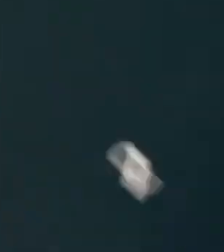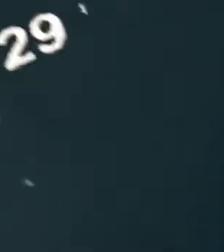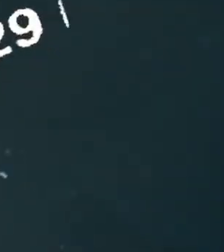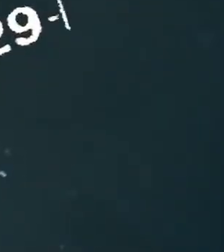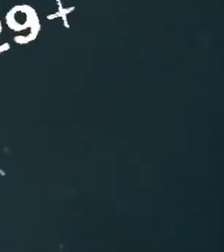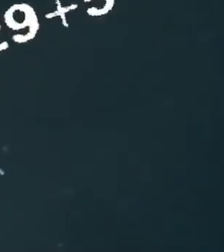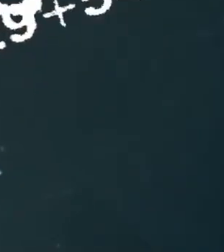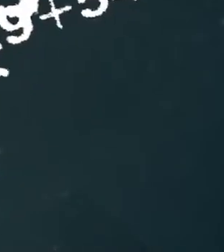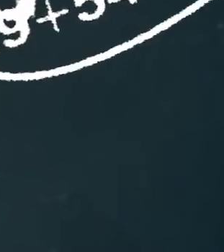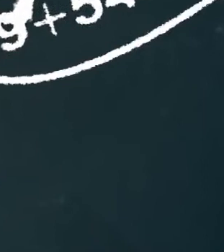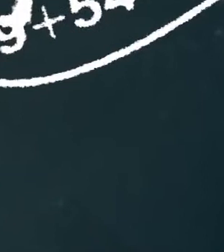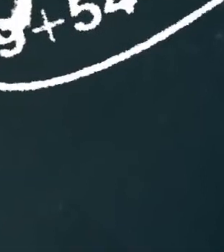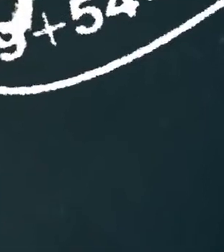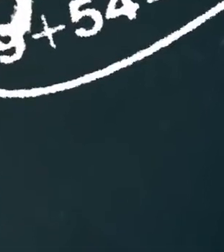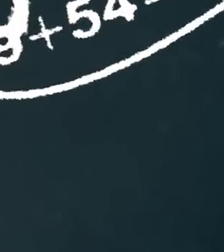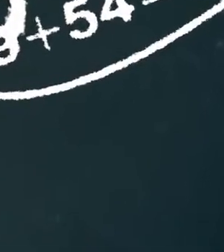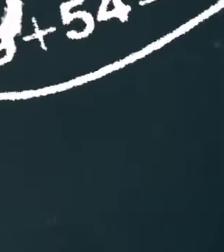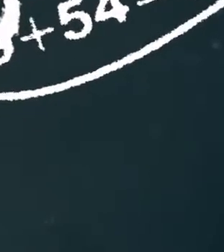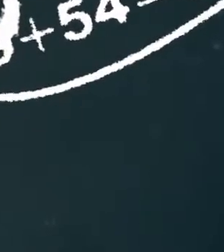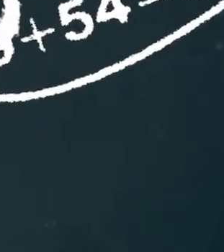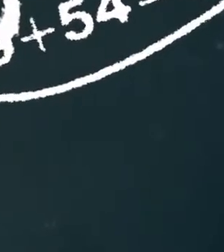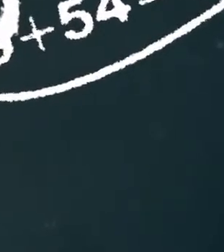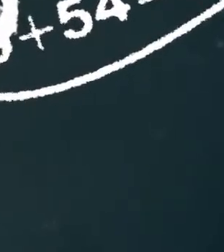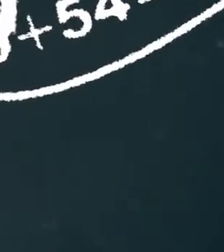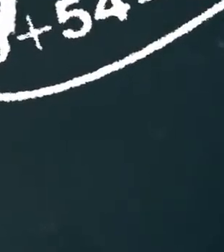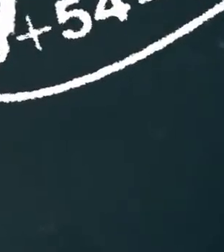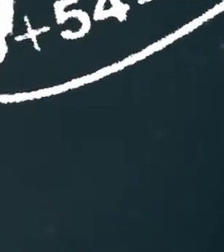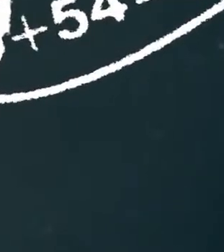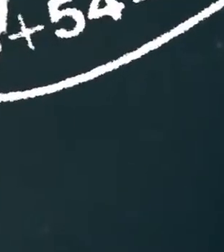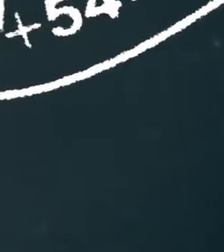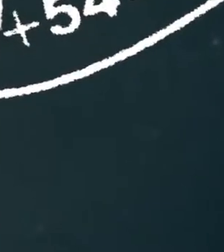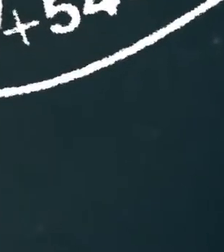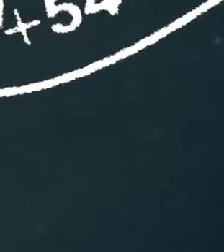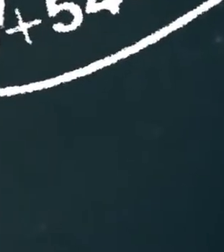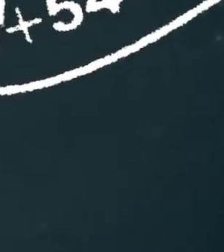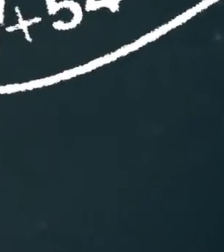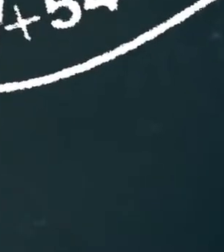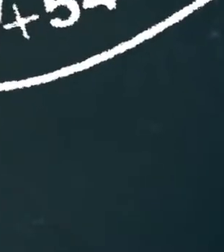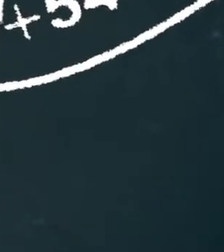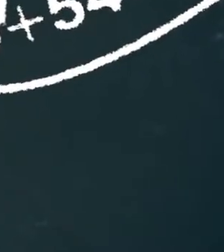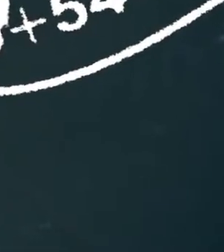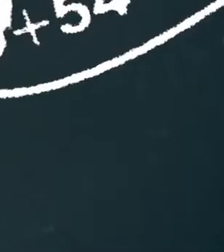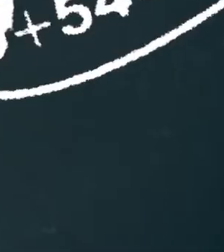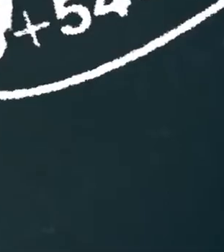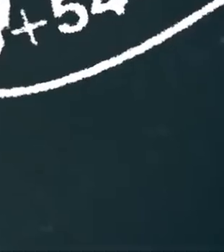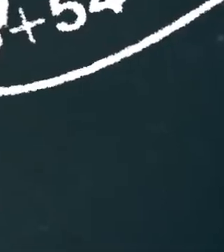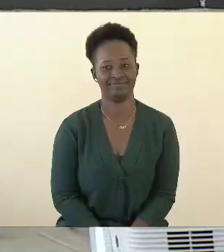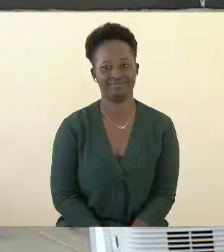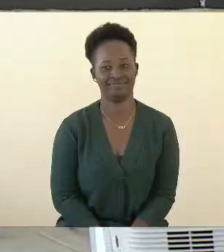Welcome to Study Time, a televised home learning program produced by Rwanda Education